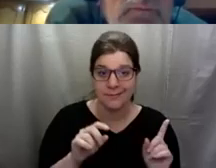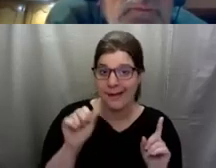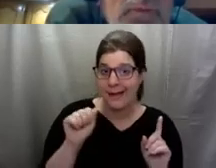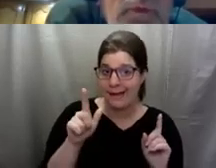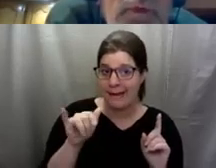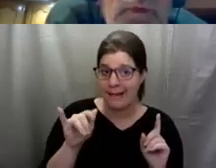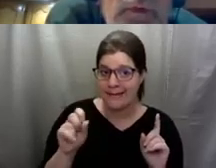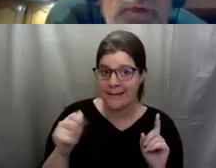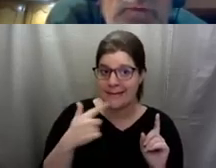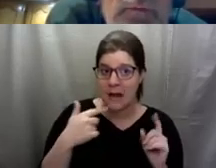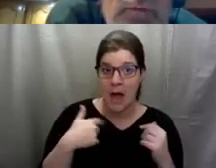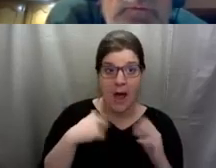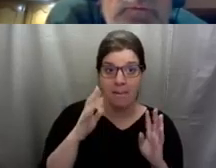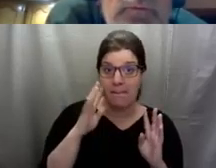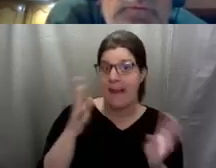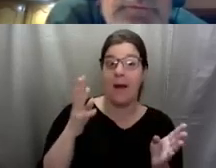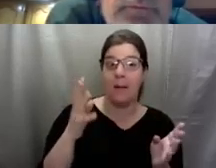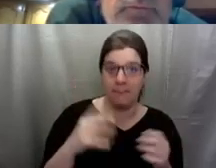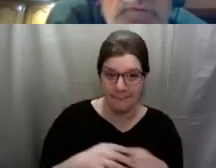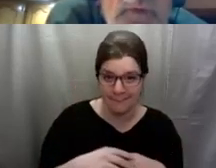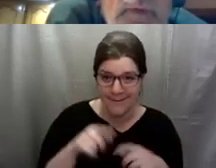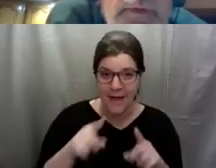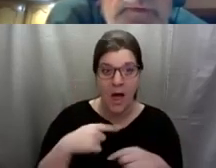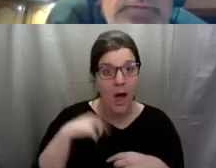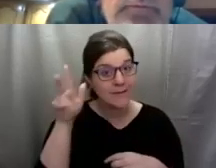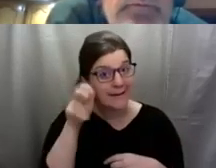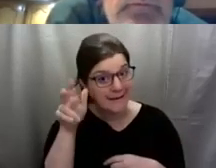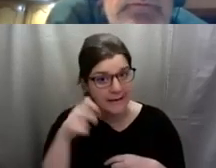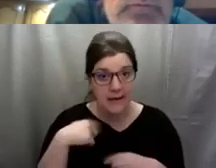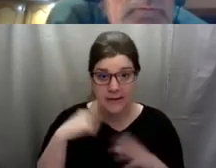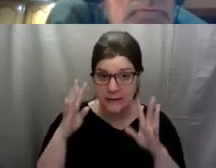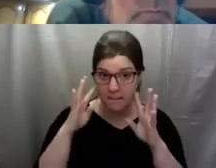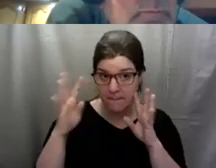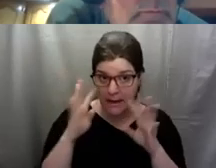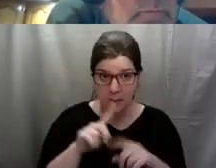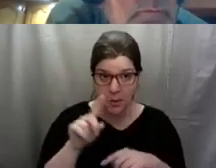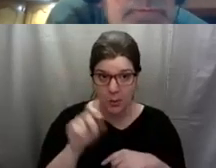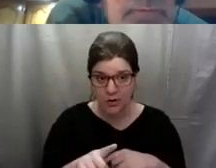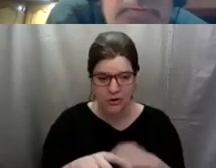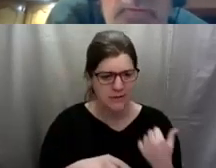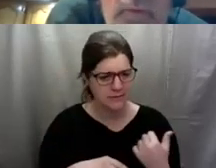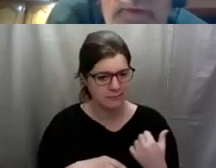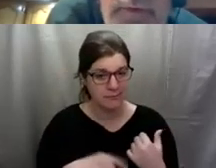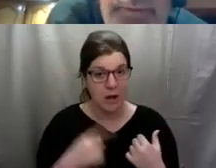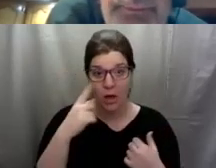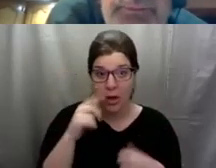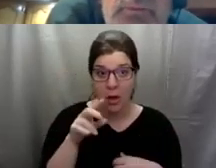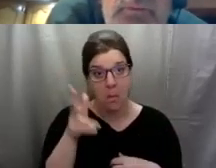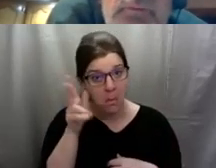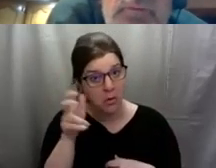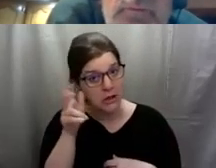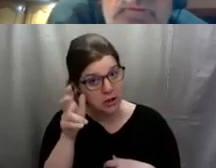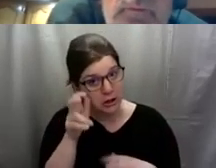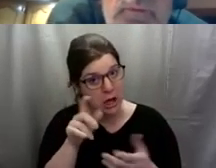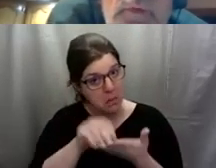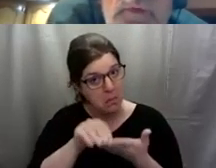I made up questions as I was listening. No kidding. Me, and so I was like, let me. No. Okay. Well,